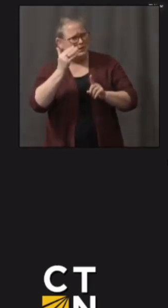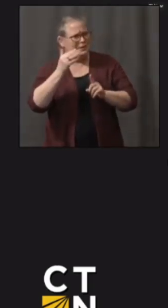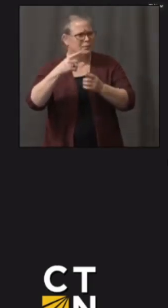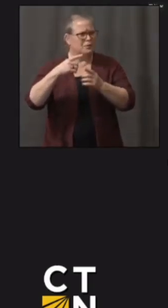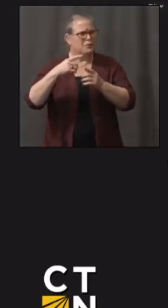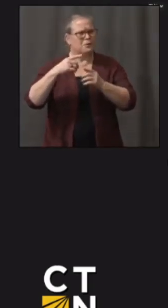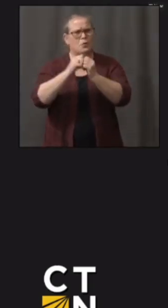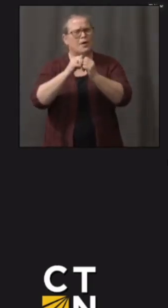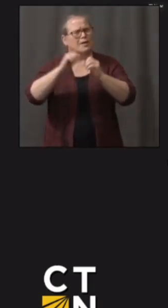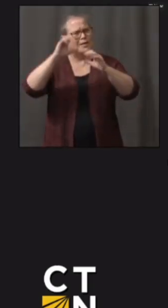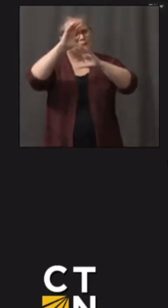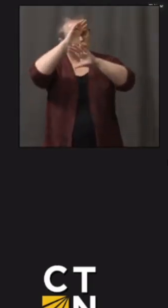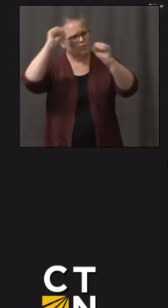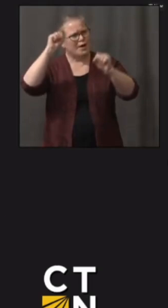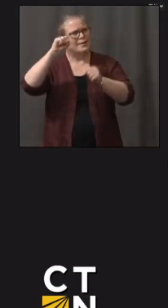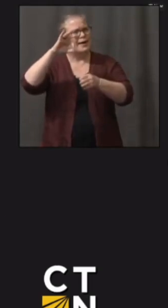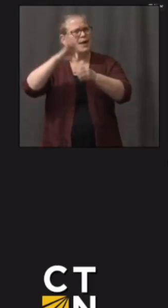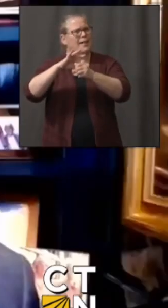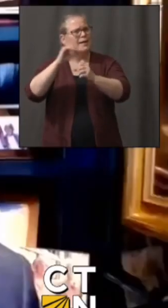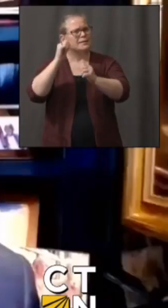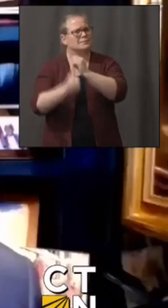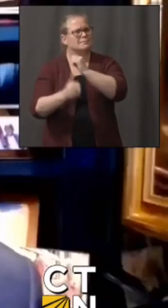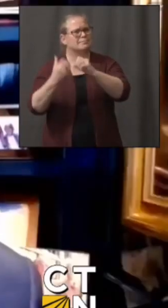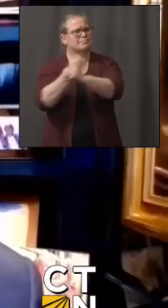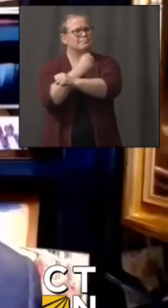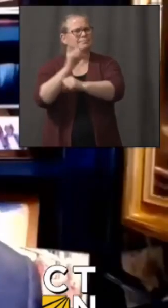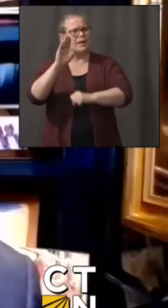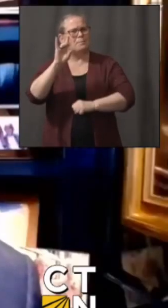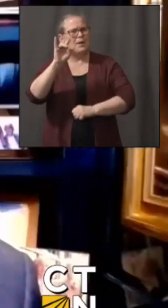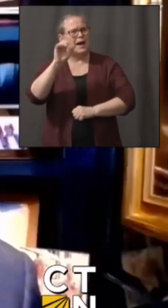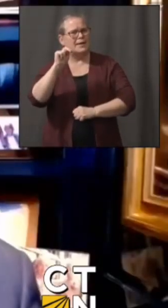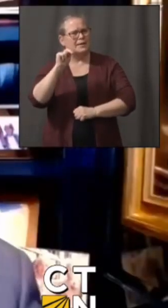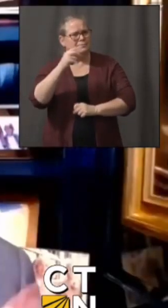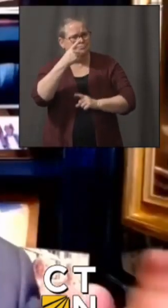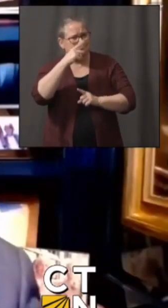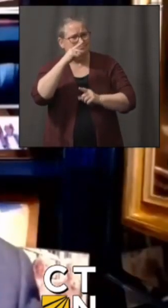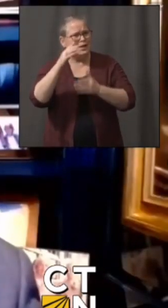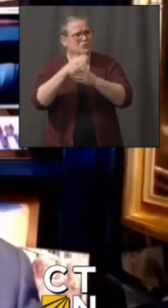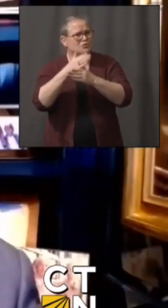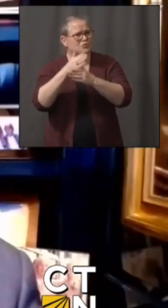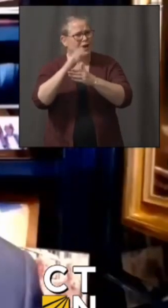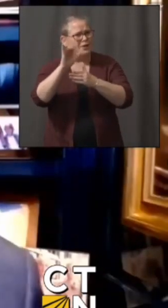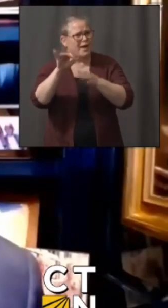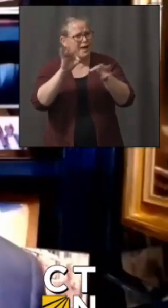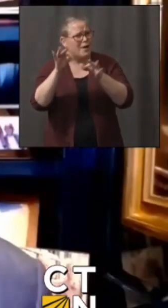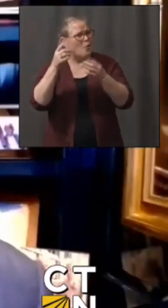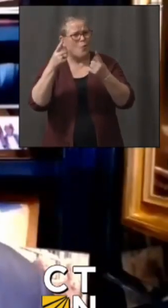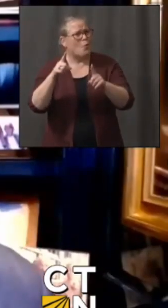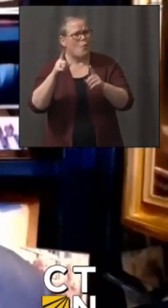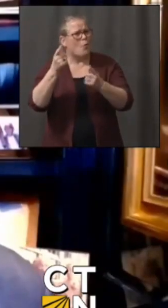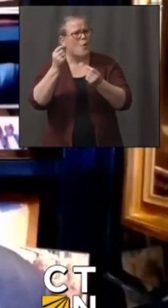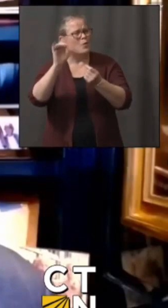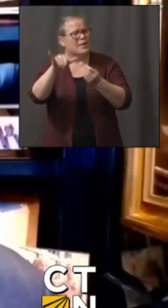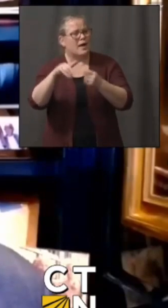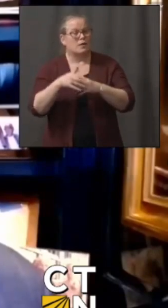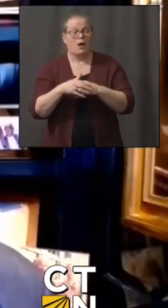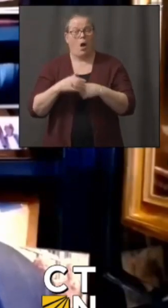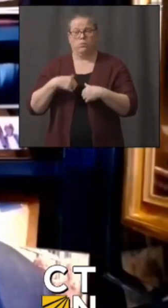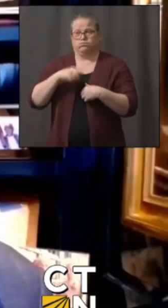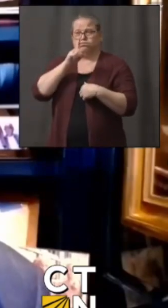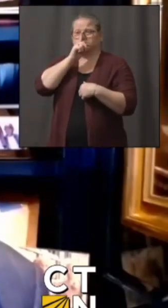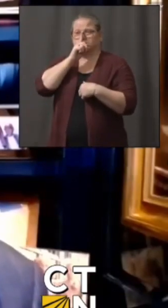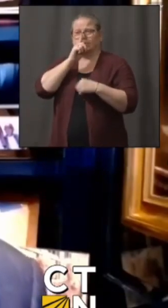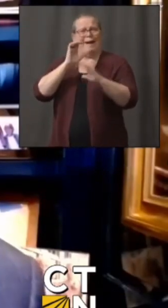of that conversation? I wouldn't say it was a conversation. He was talking to a whole bunch of us who were early supporters.